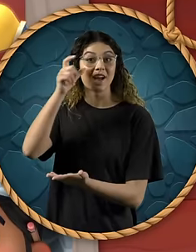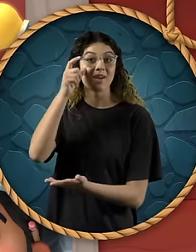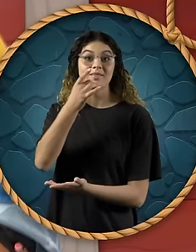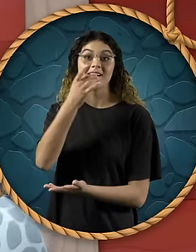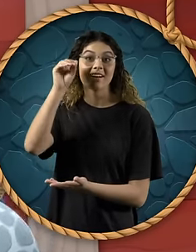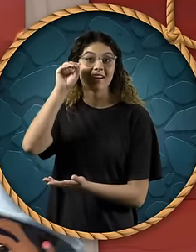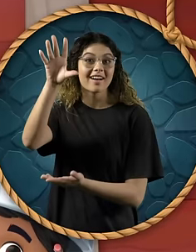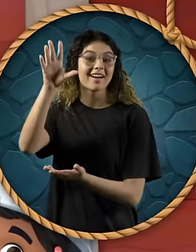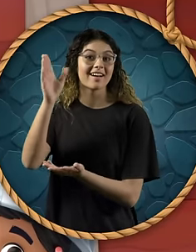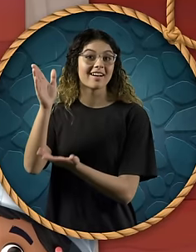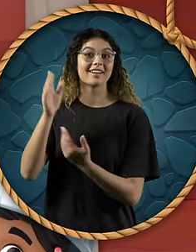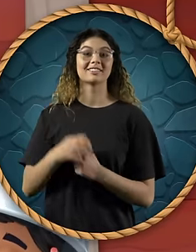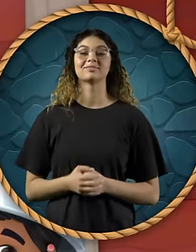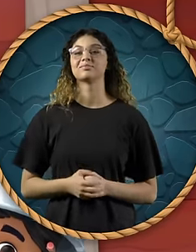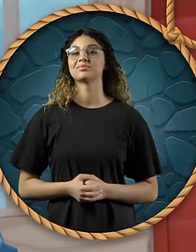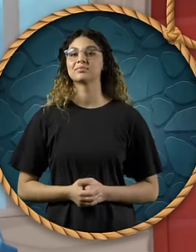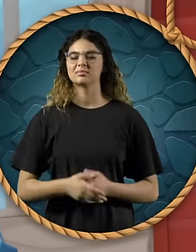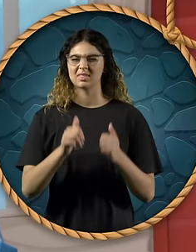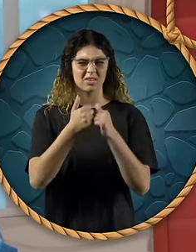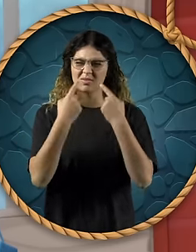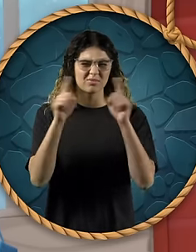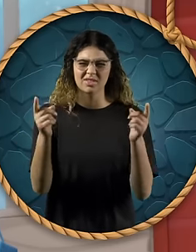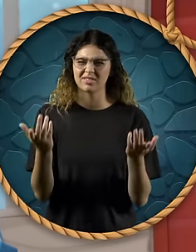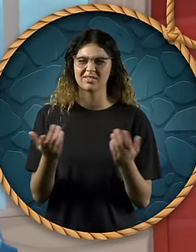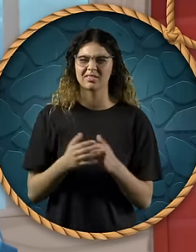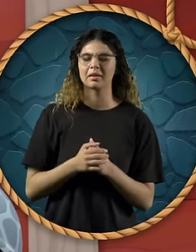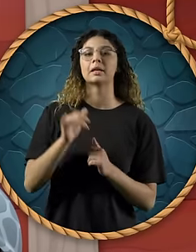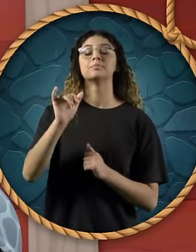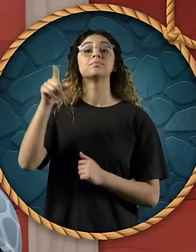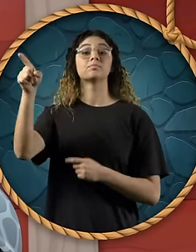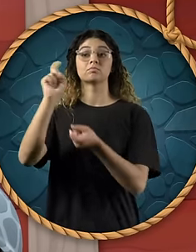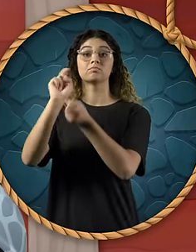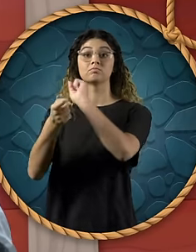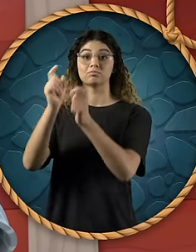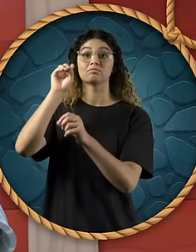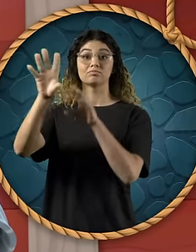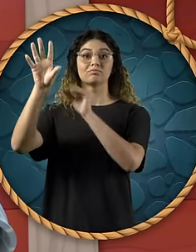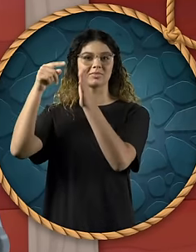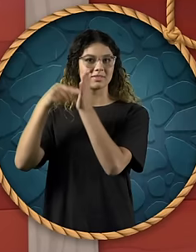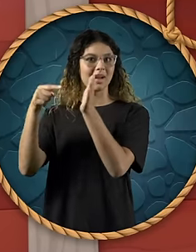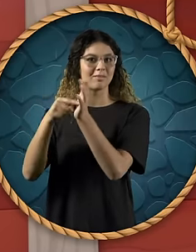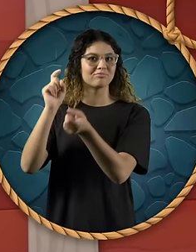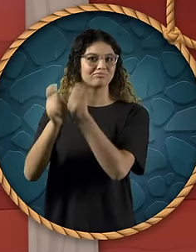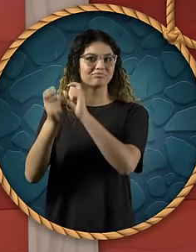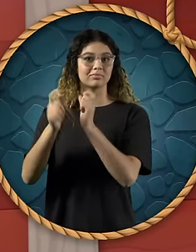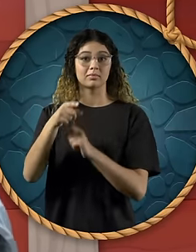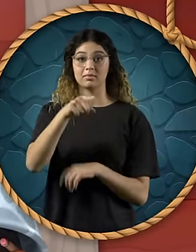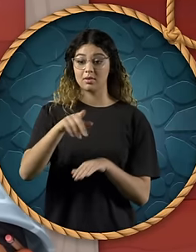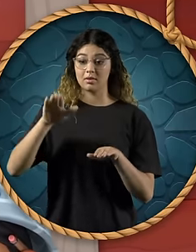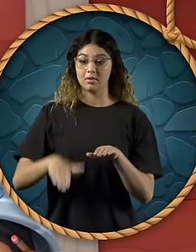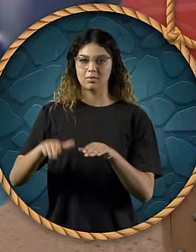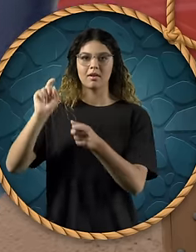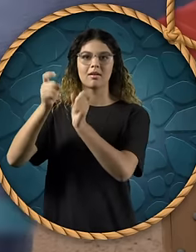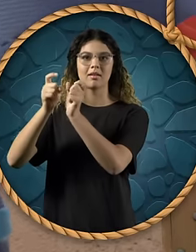Introducing the Luna light. How does it work, Miguel? It uses different colors and shapes to mean different things.